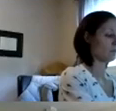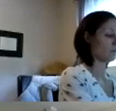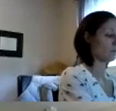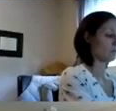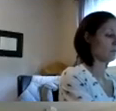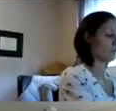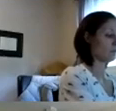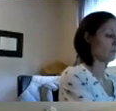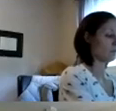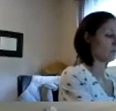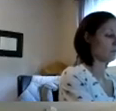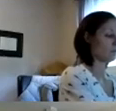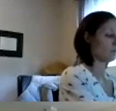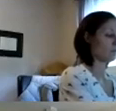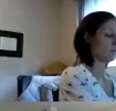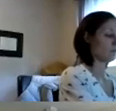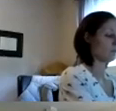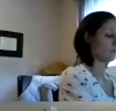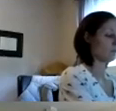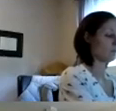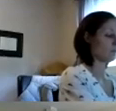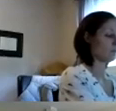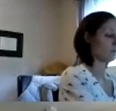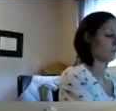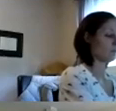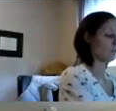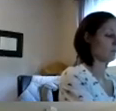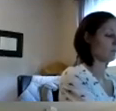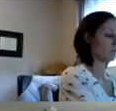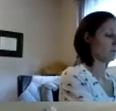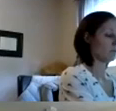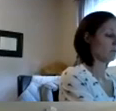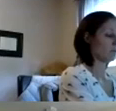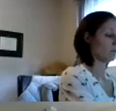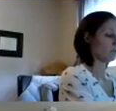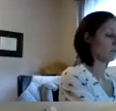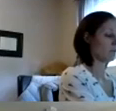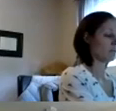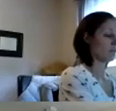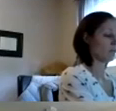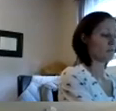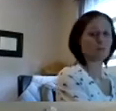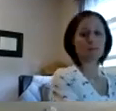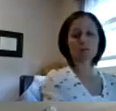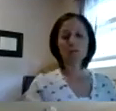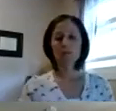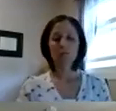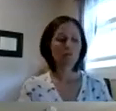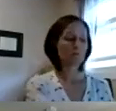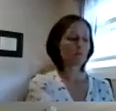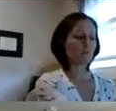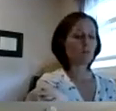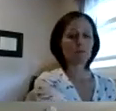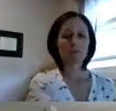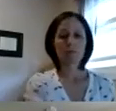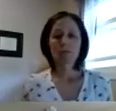all eligible organizations to apply now and for funds from the South Dakota Arts Council. And then once